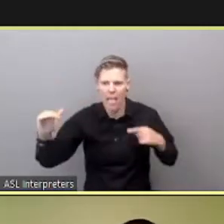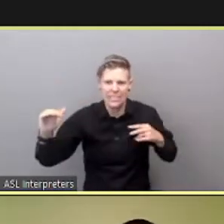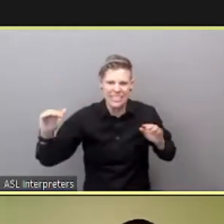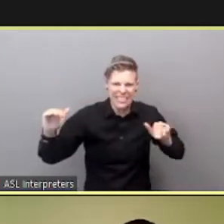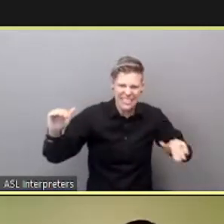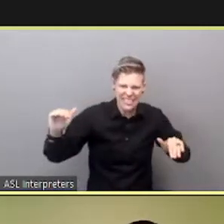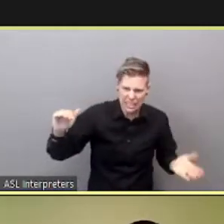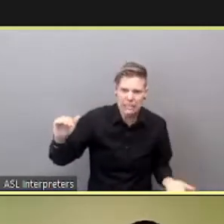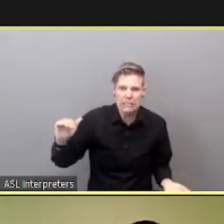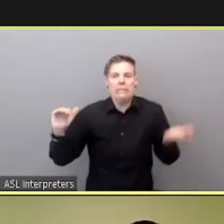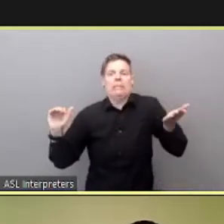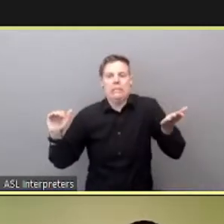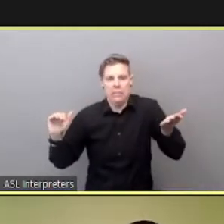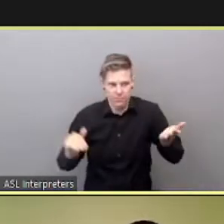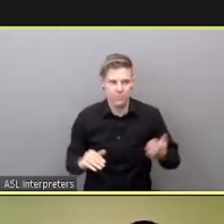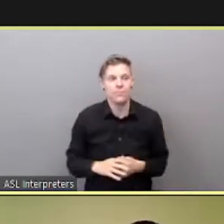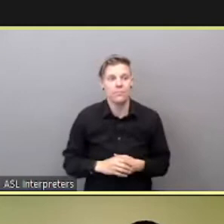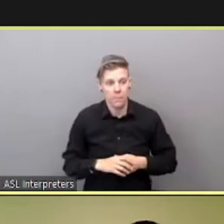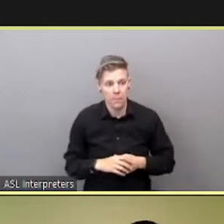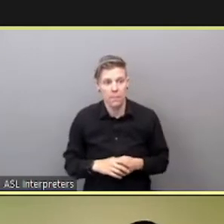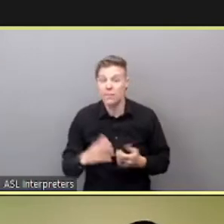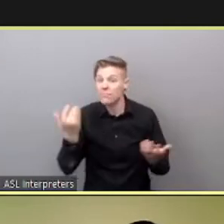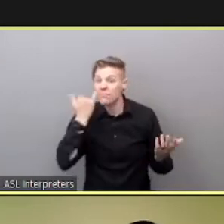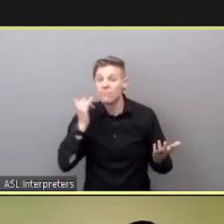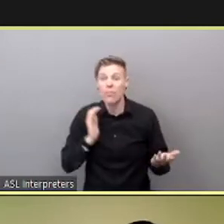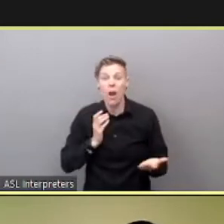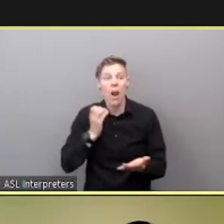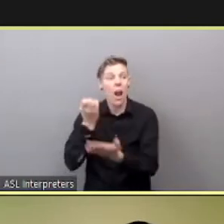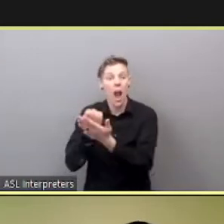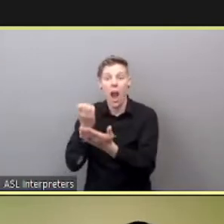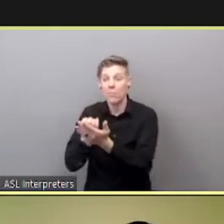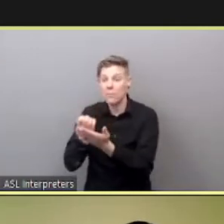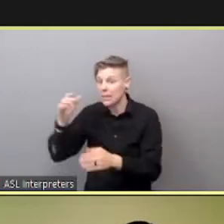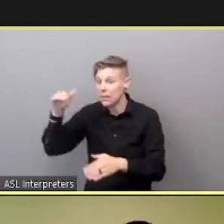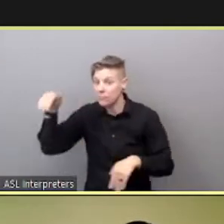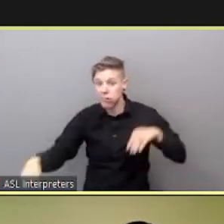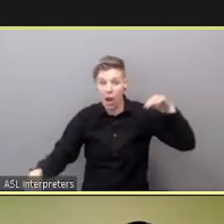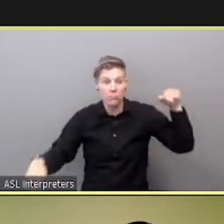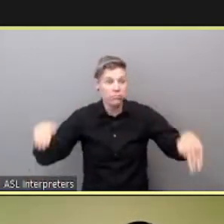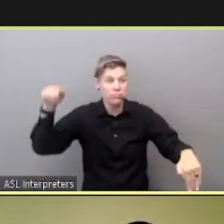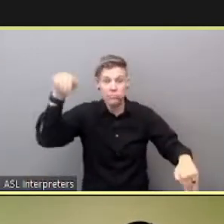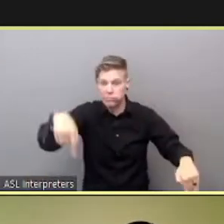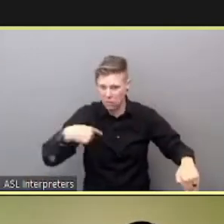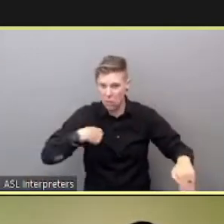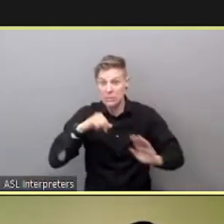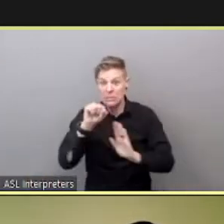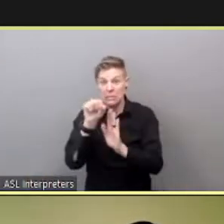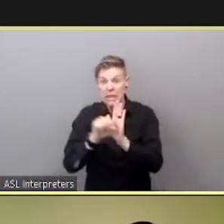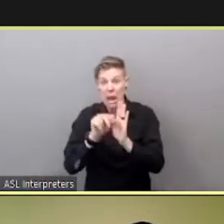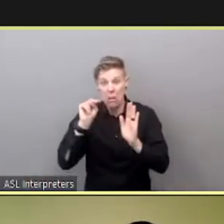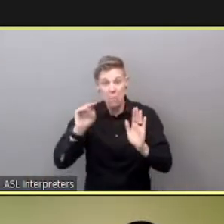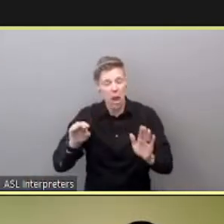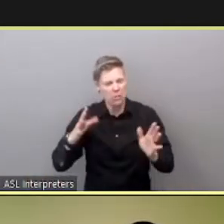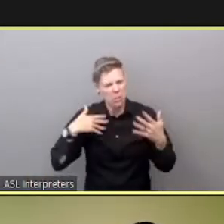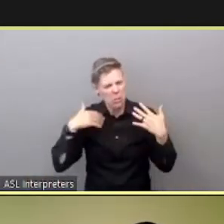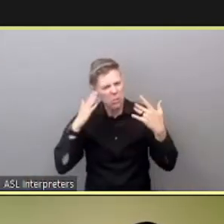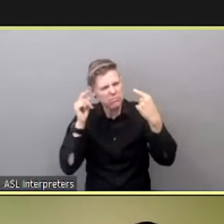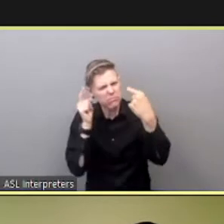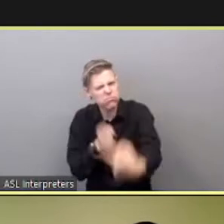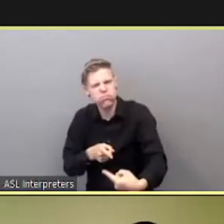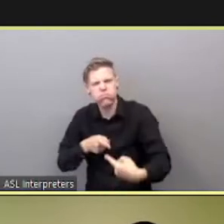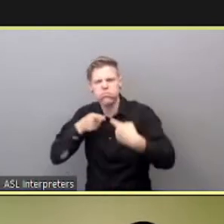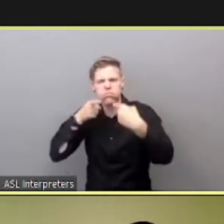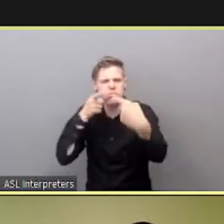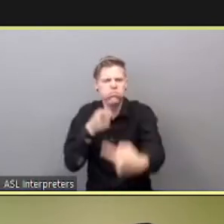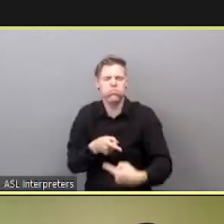recession or economic downturn recovery, and that has a lot to do with our industry mix and our need to kind of diversify